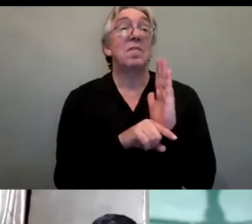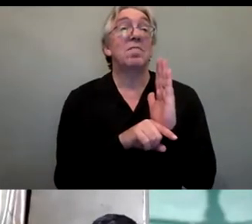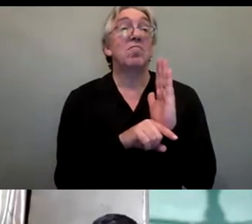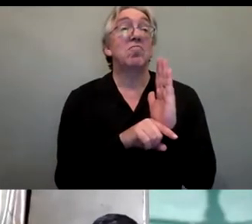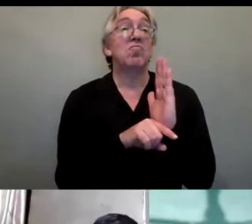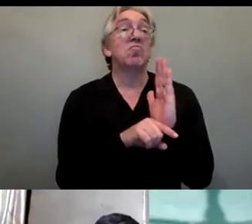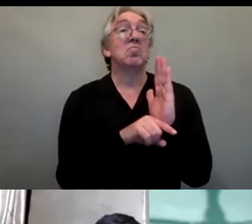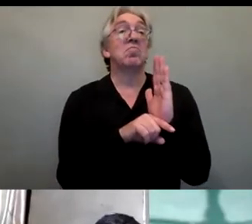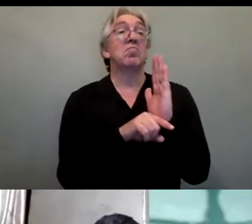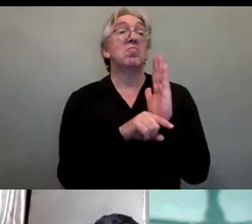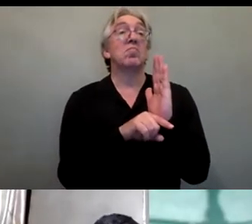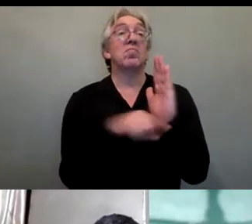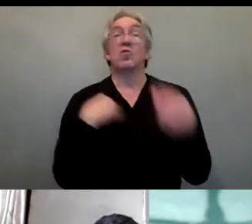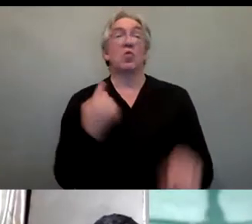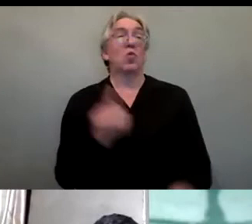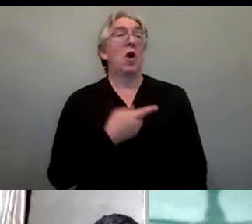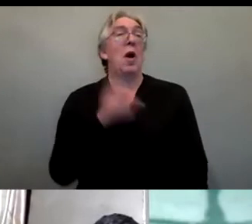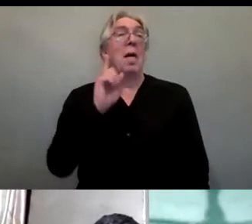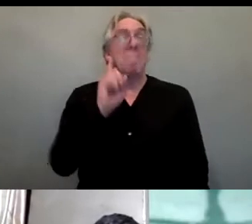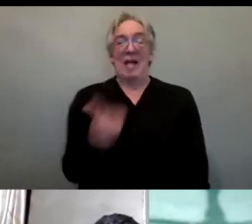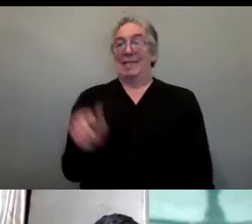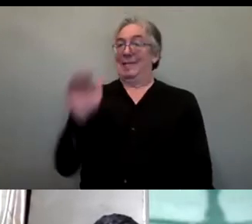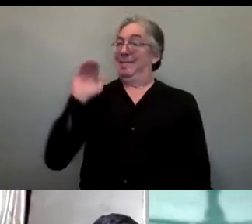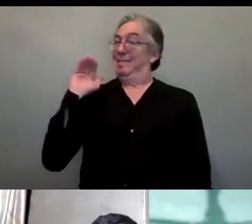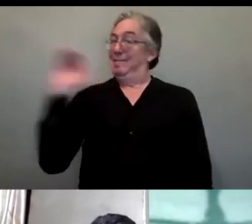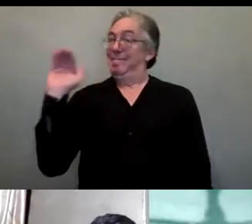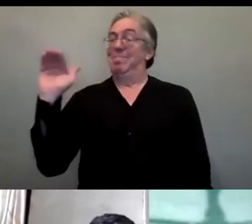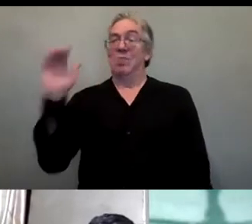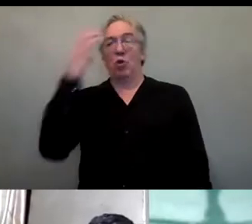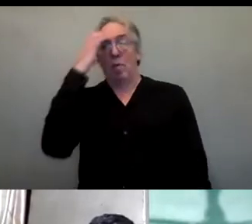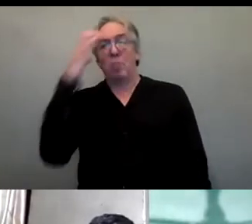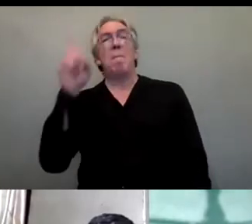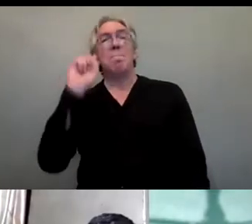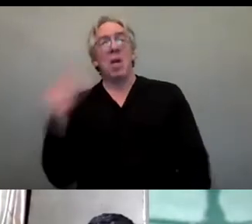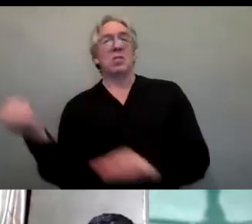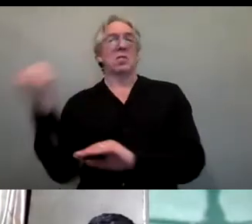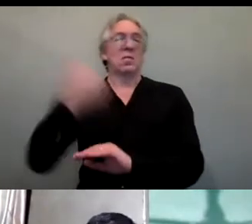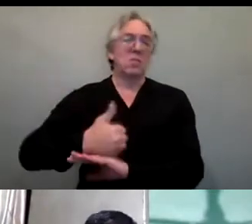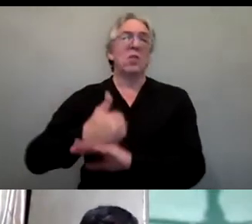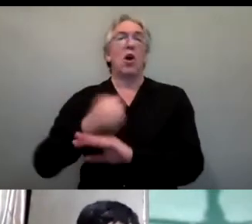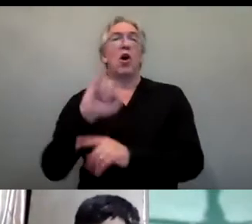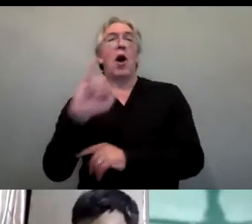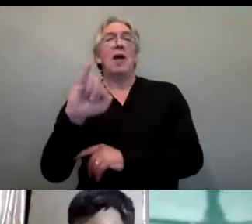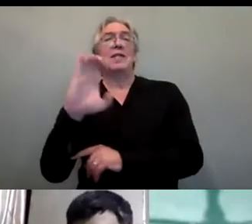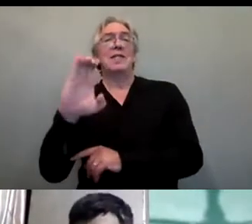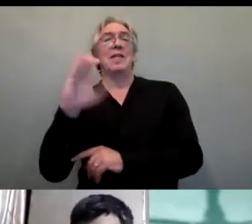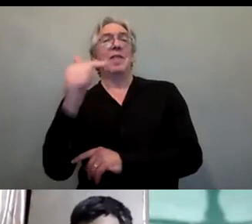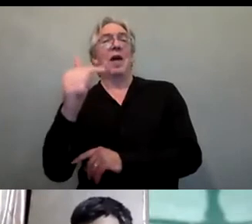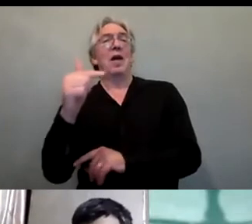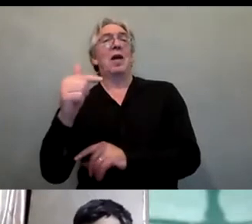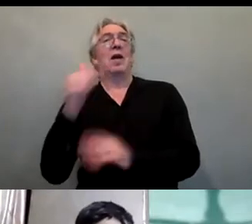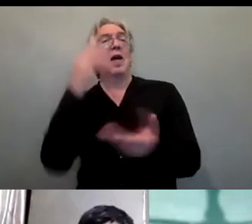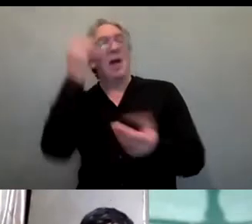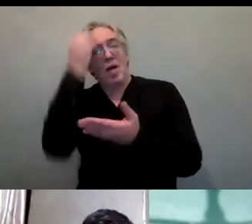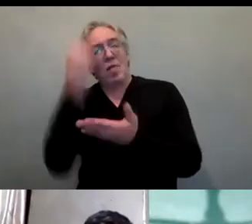websites to be really focusing on public services and less so on the private sector. And that, of course, has